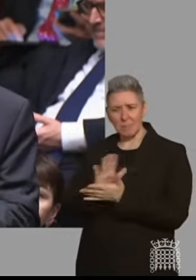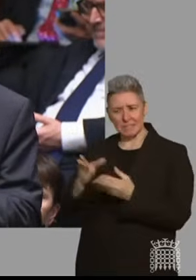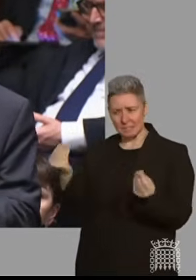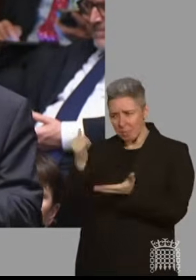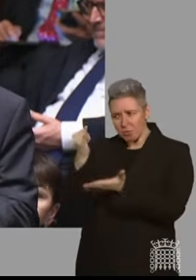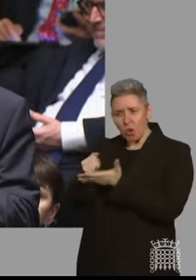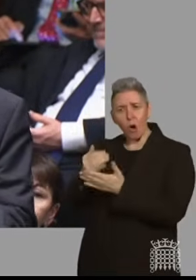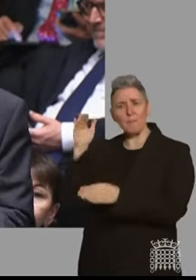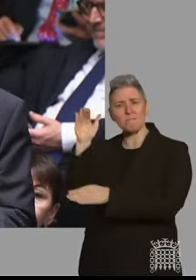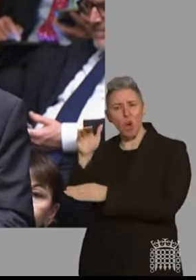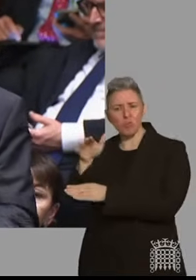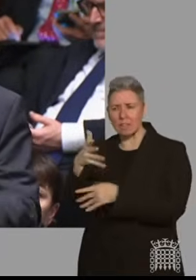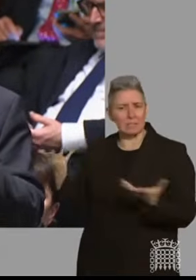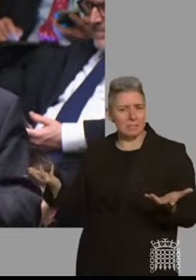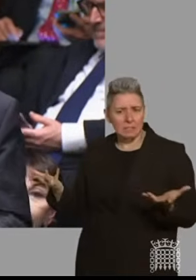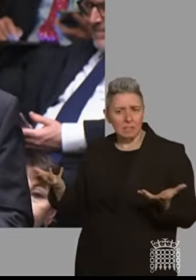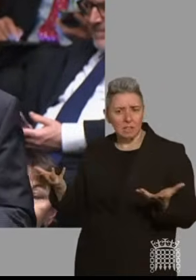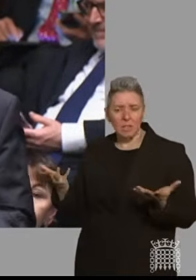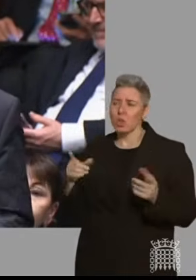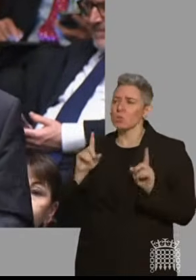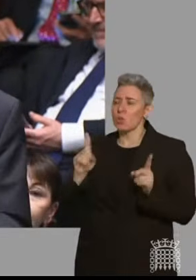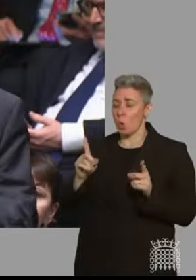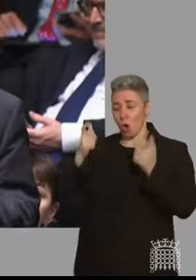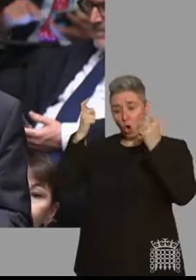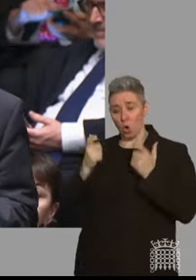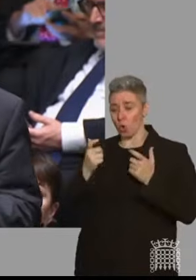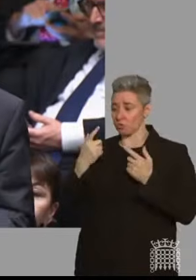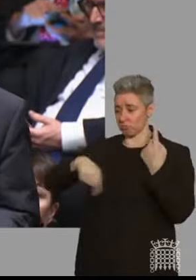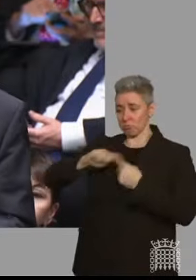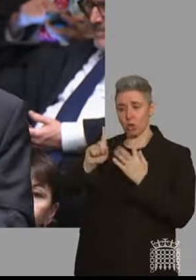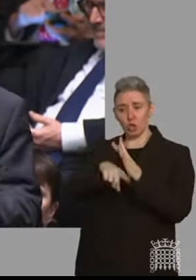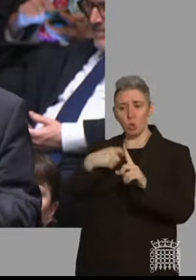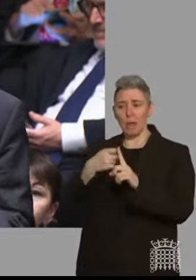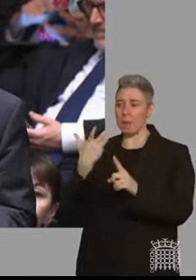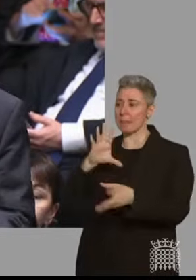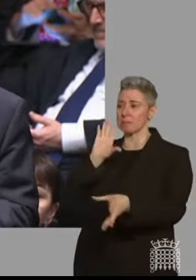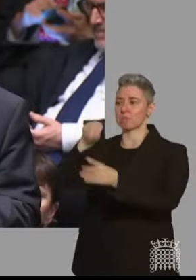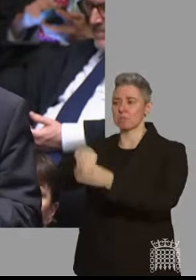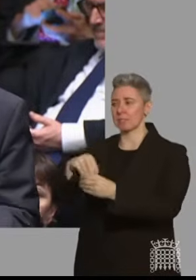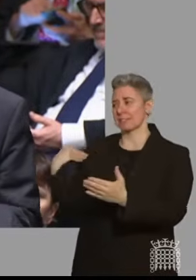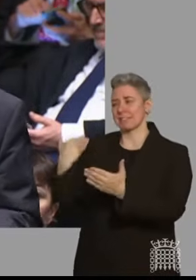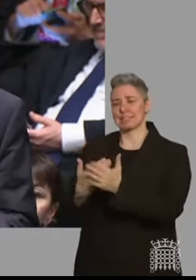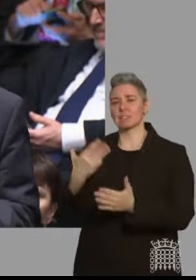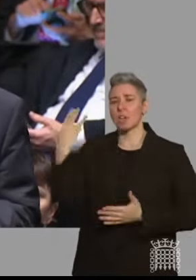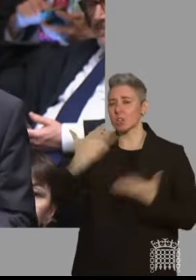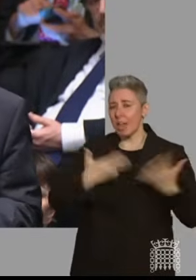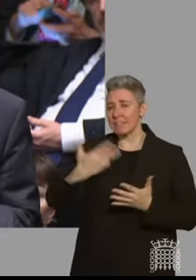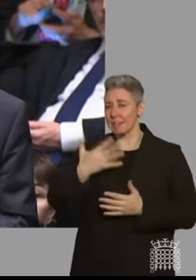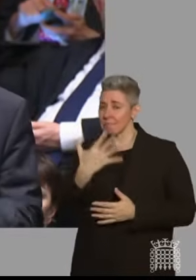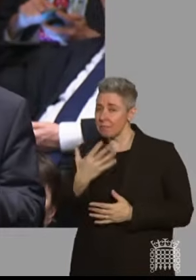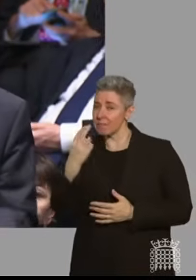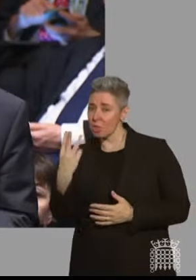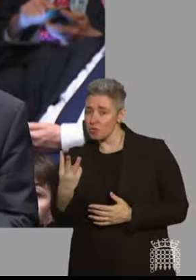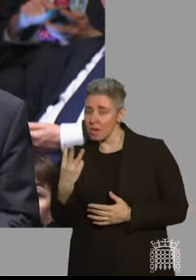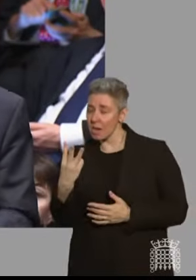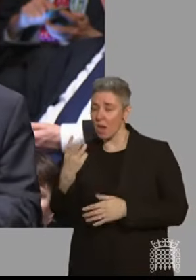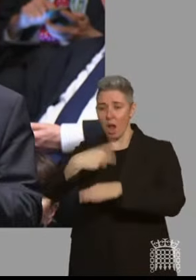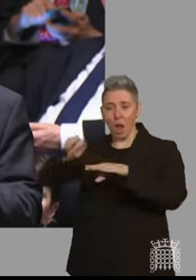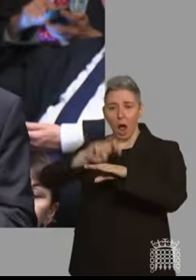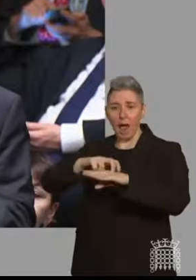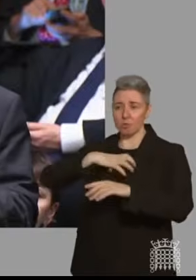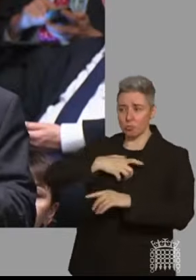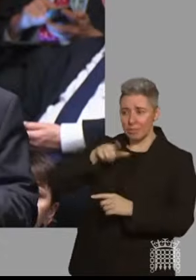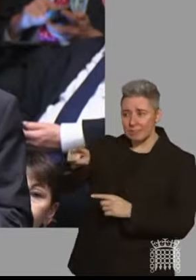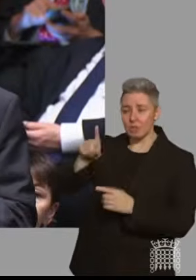since 1953, which has an Irish president and a UK justice with an LLB from Dundee, be considered foreign? I